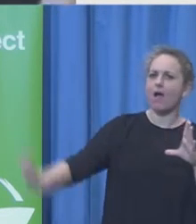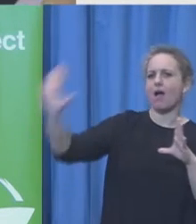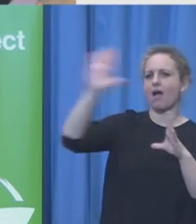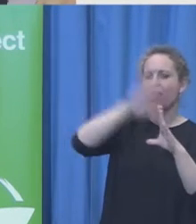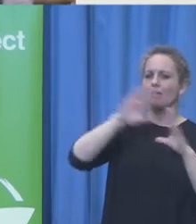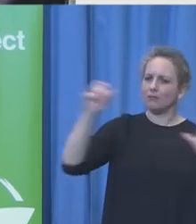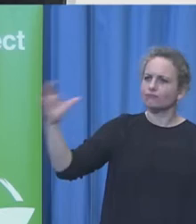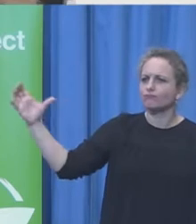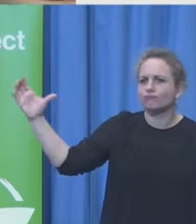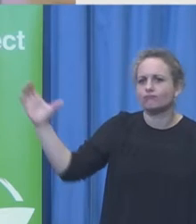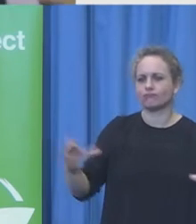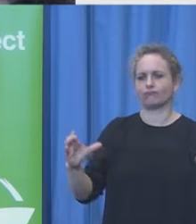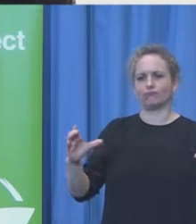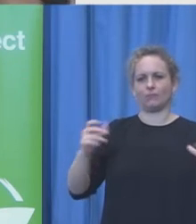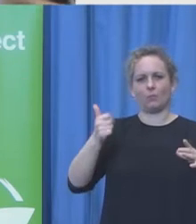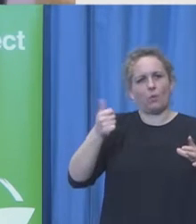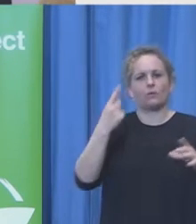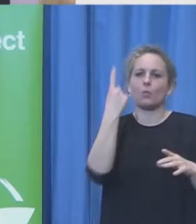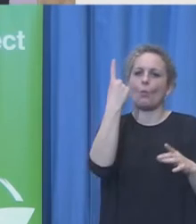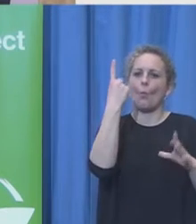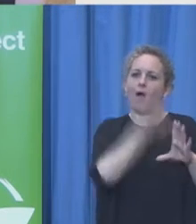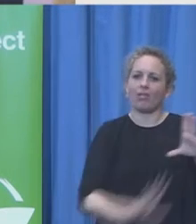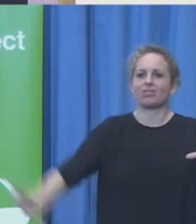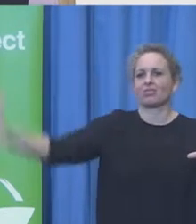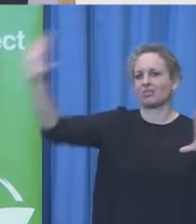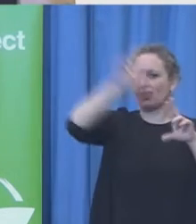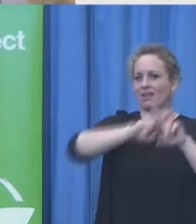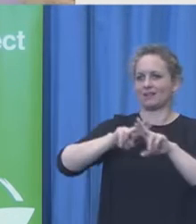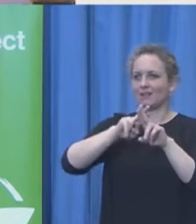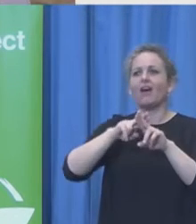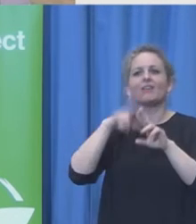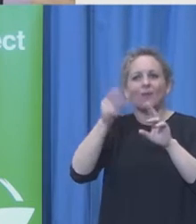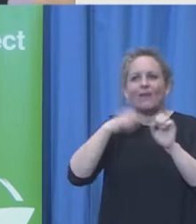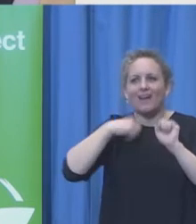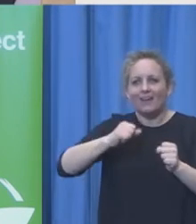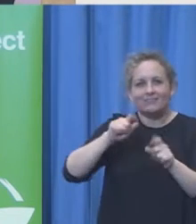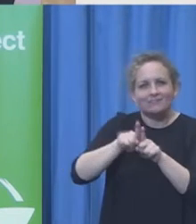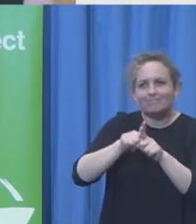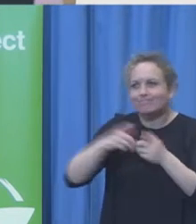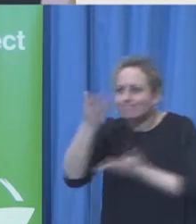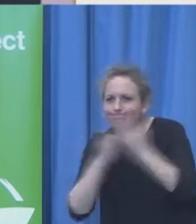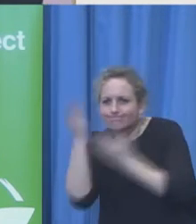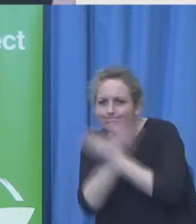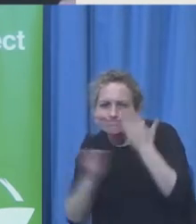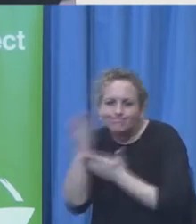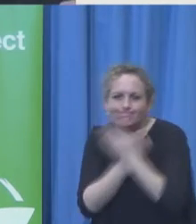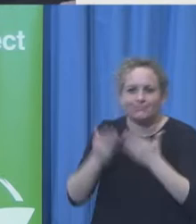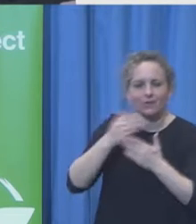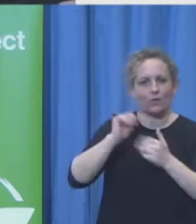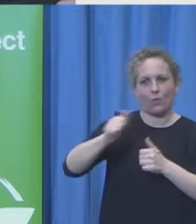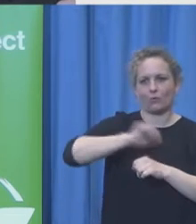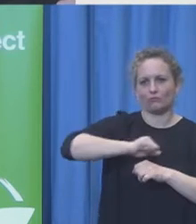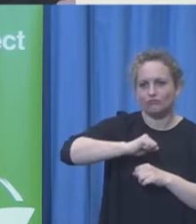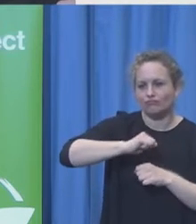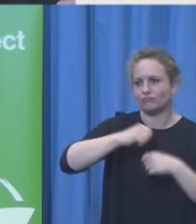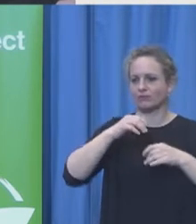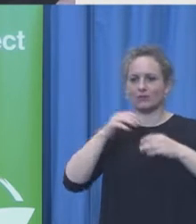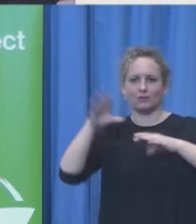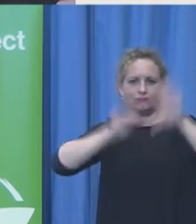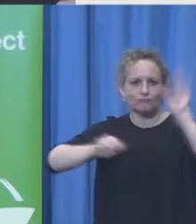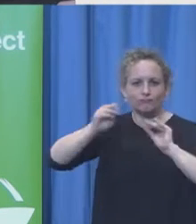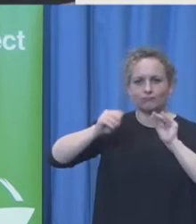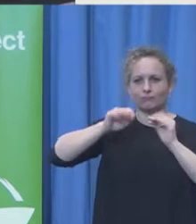because the intricacies and the engagement and the level of trade and so forth between Ireland and England was